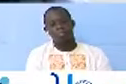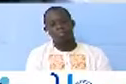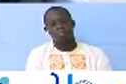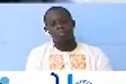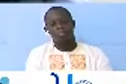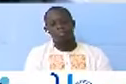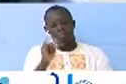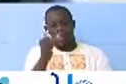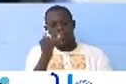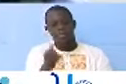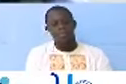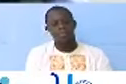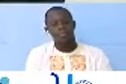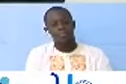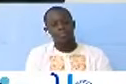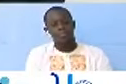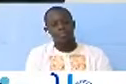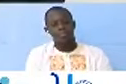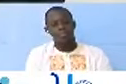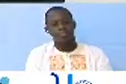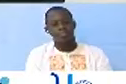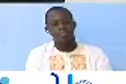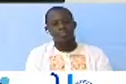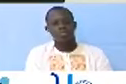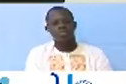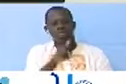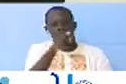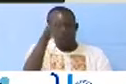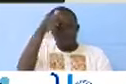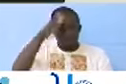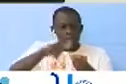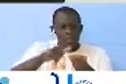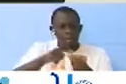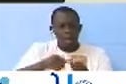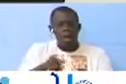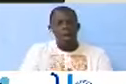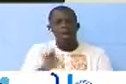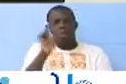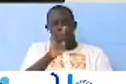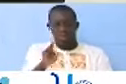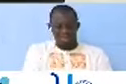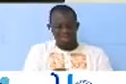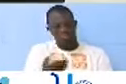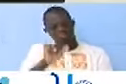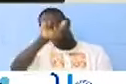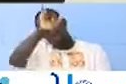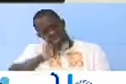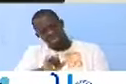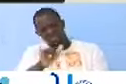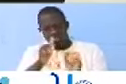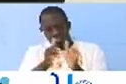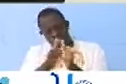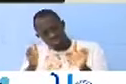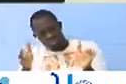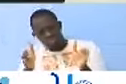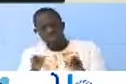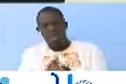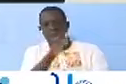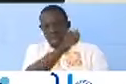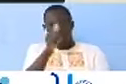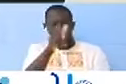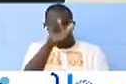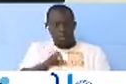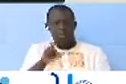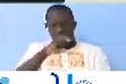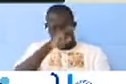Yes. Do you happen to remember what periods each of them served? If you can't remember, that's okay. I just need to. Wala